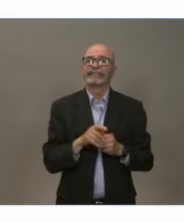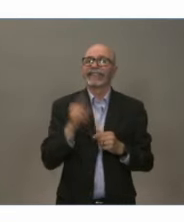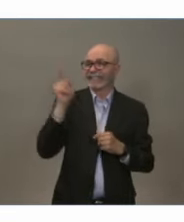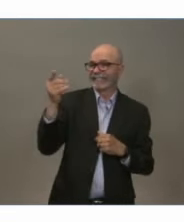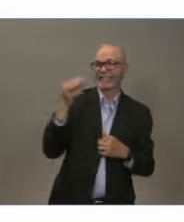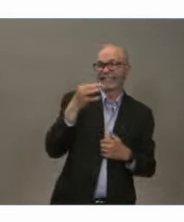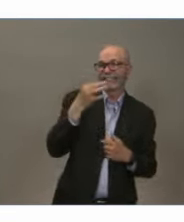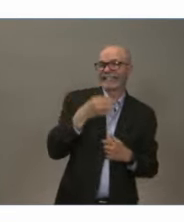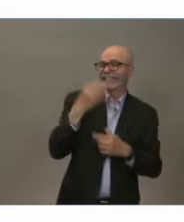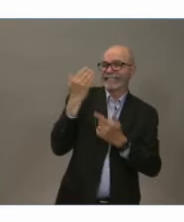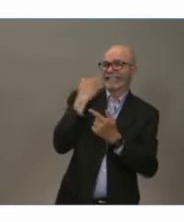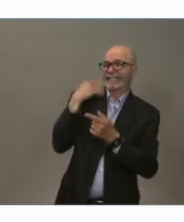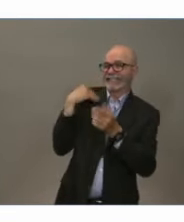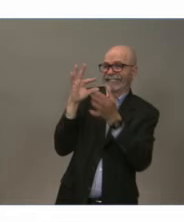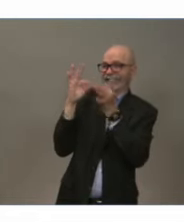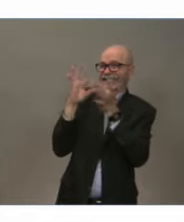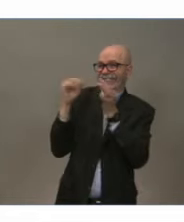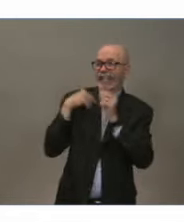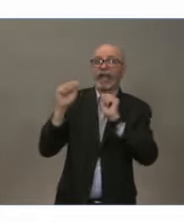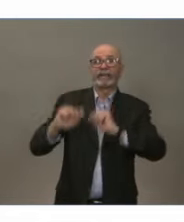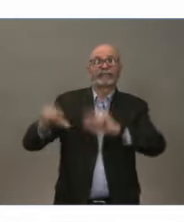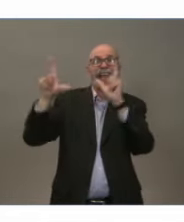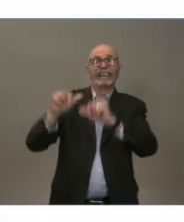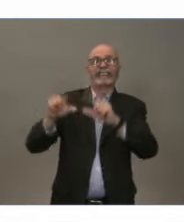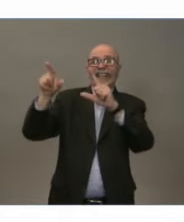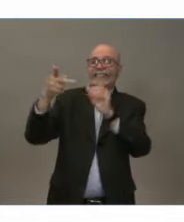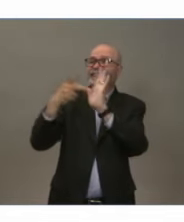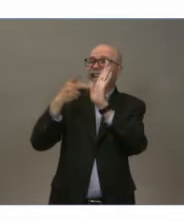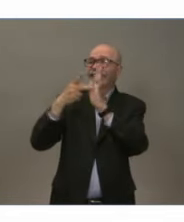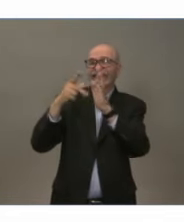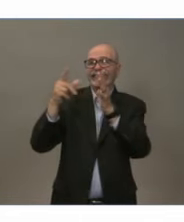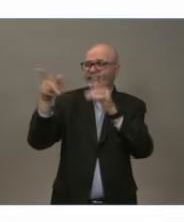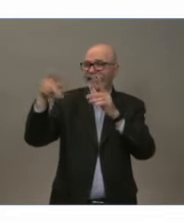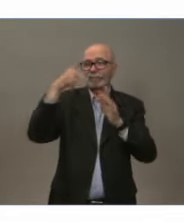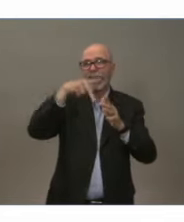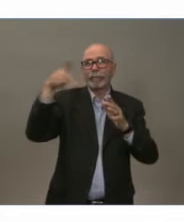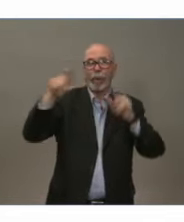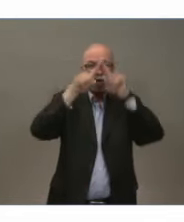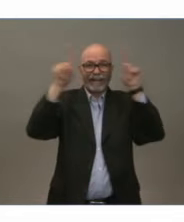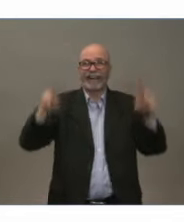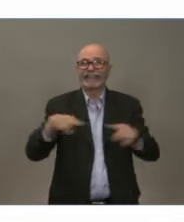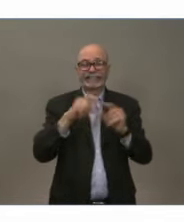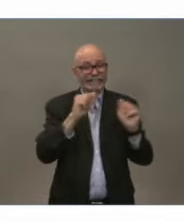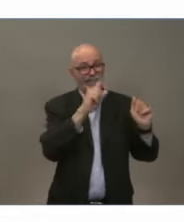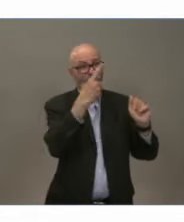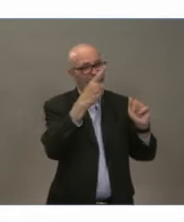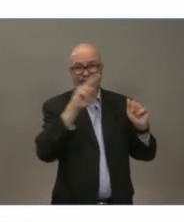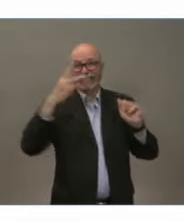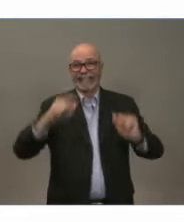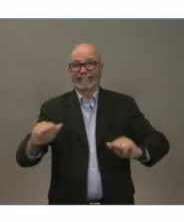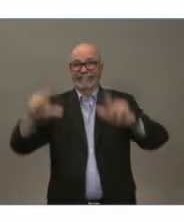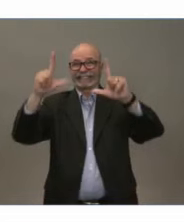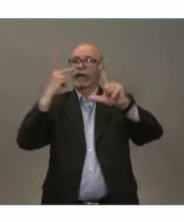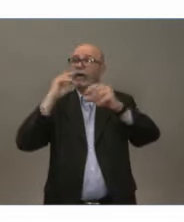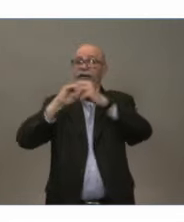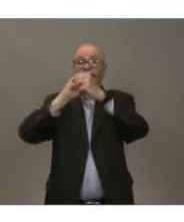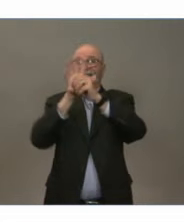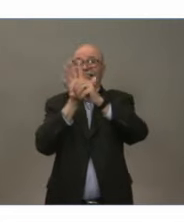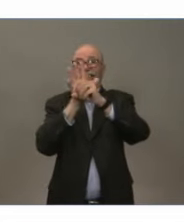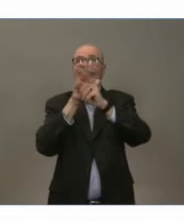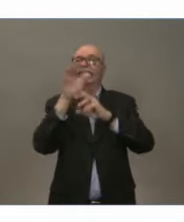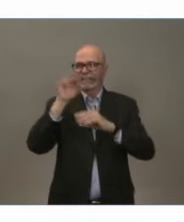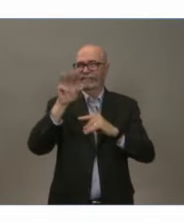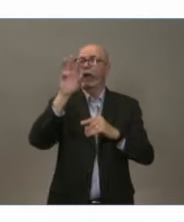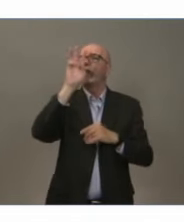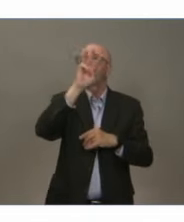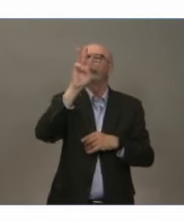was my community health network. If you actually look on our coronavirus website, we have updated numbers of cases in